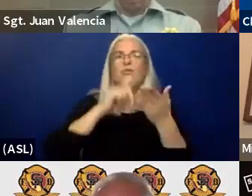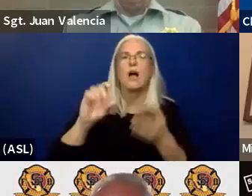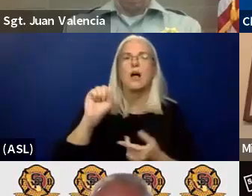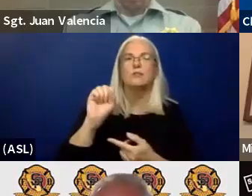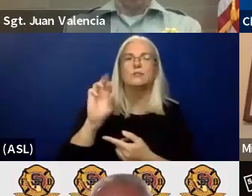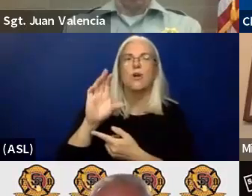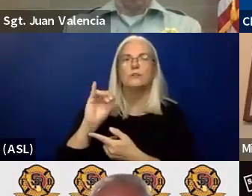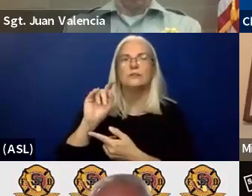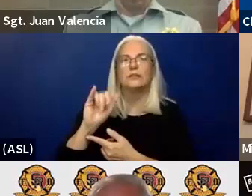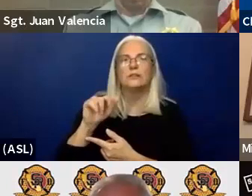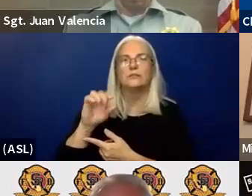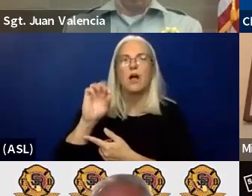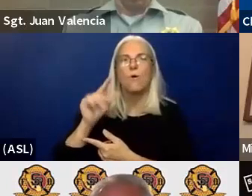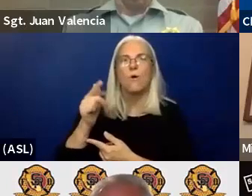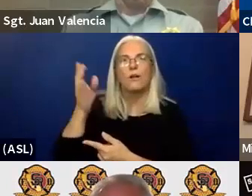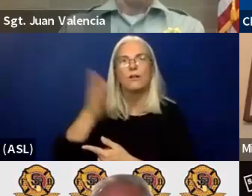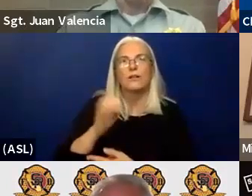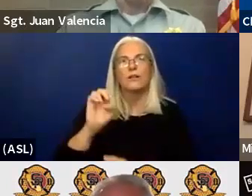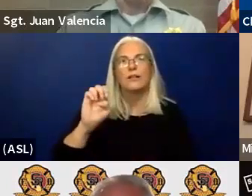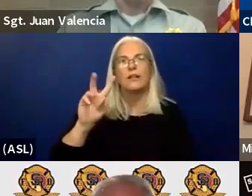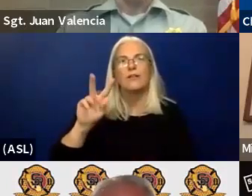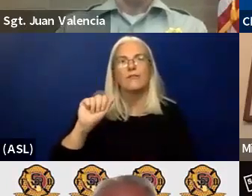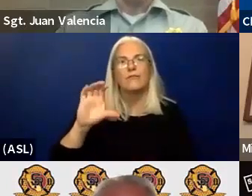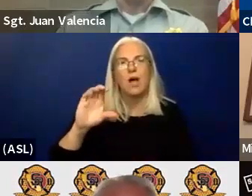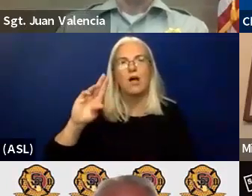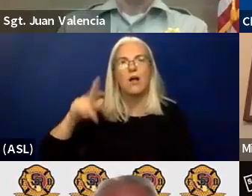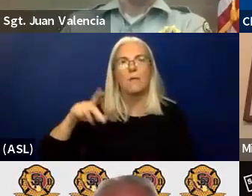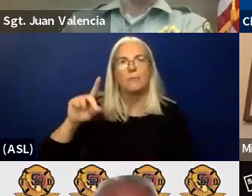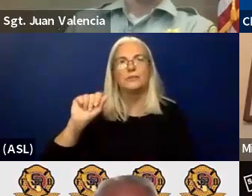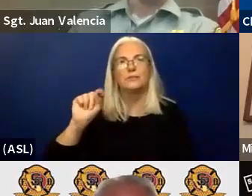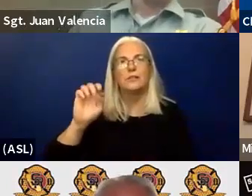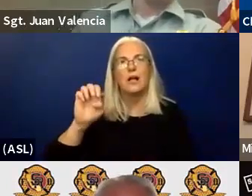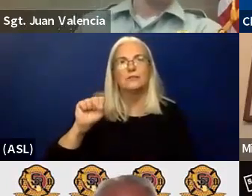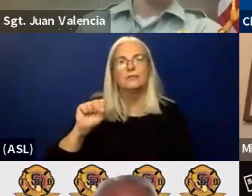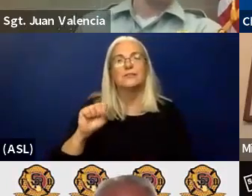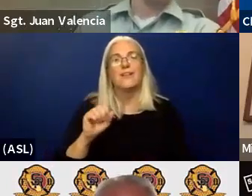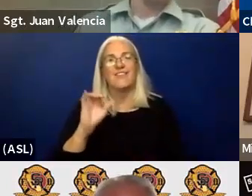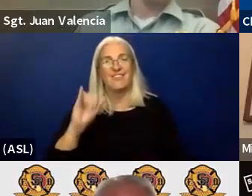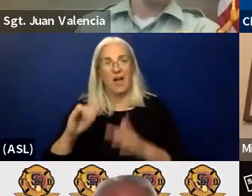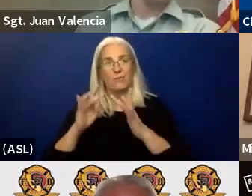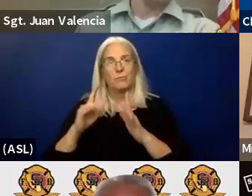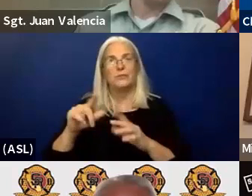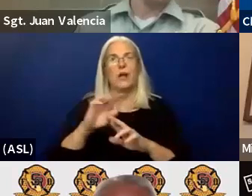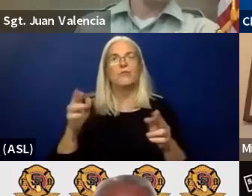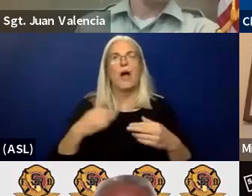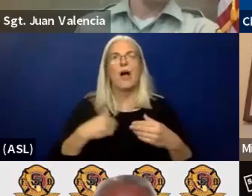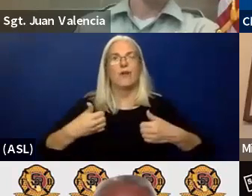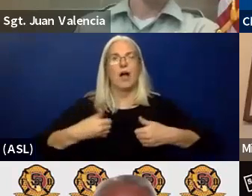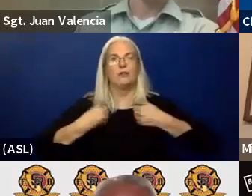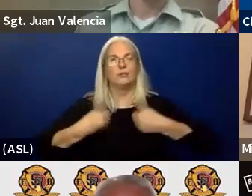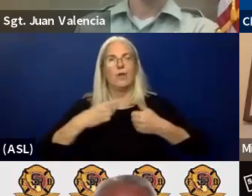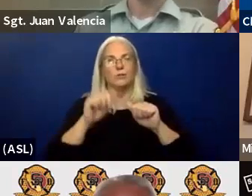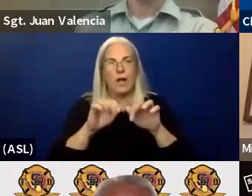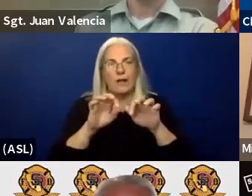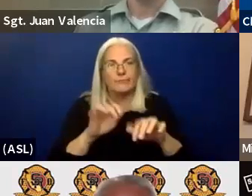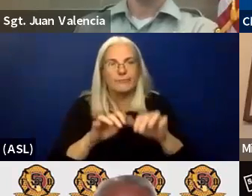srcity.org/evacupdates and use the address lookup tool to search the evacuation status of your address. Please know that our